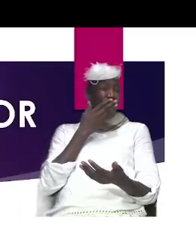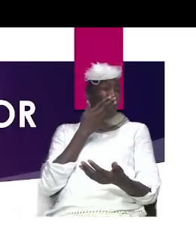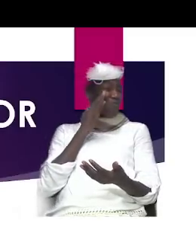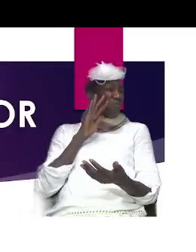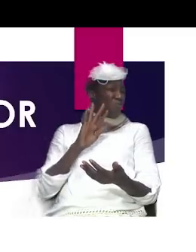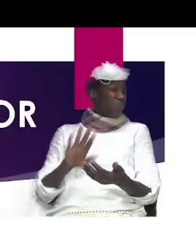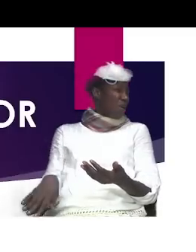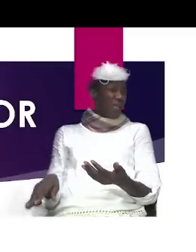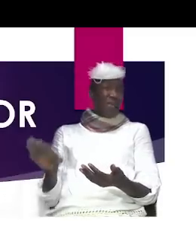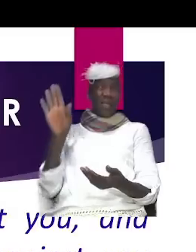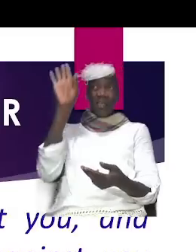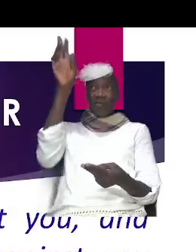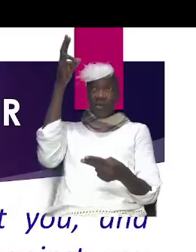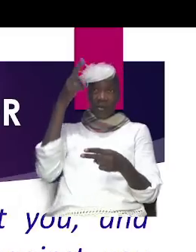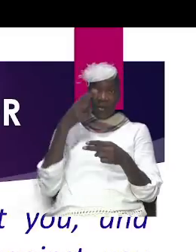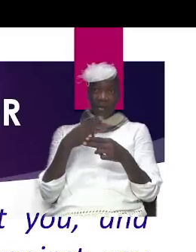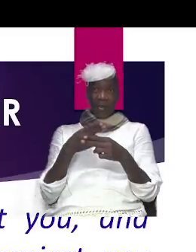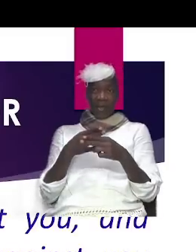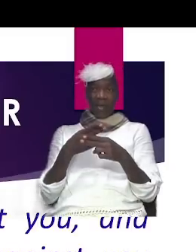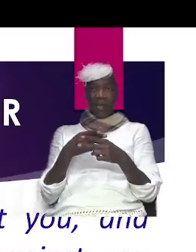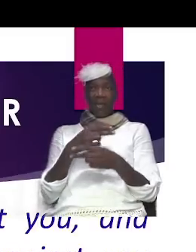God,